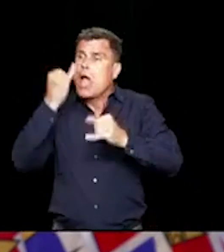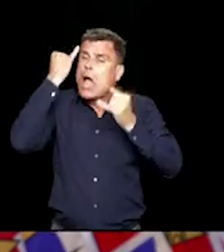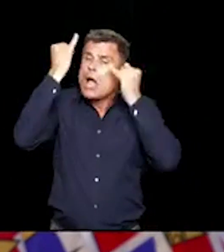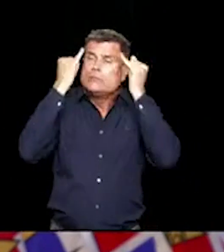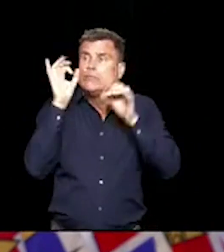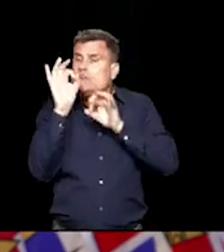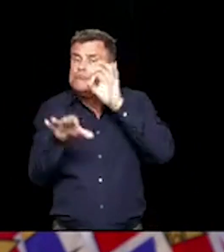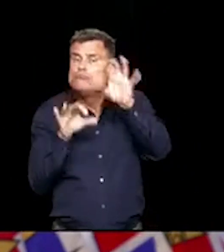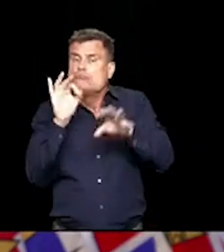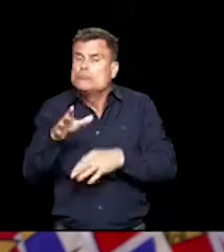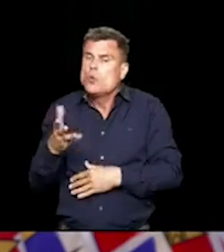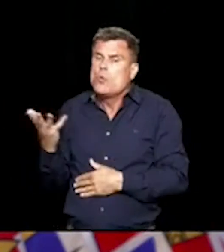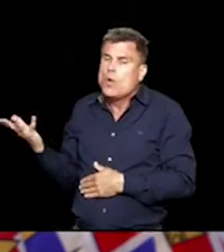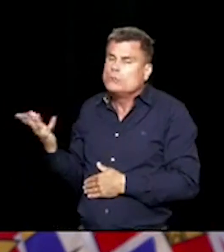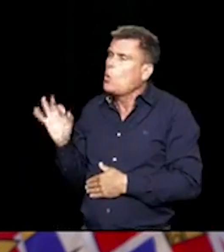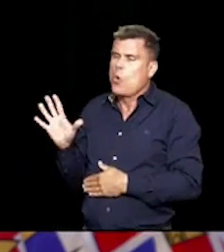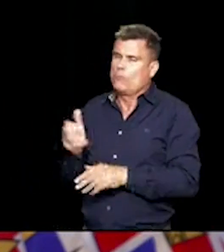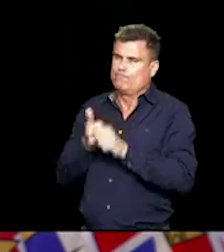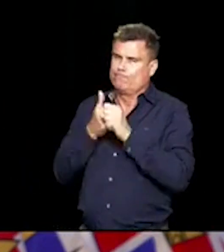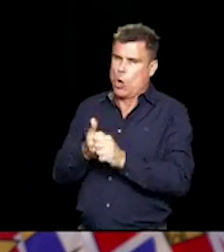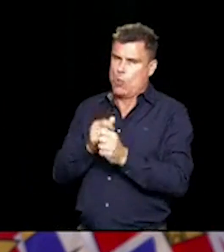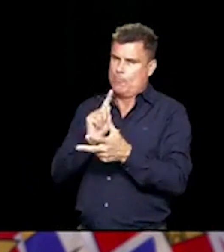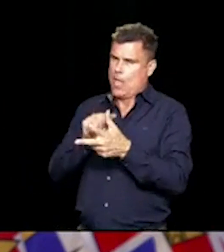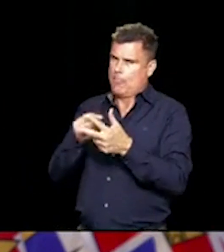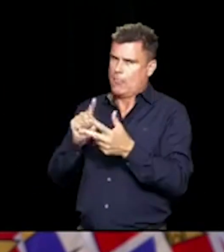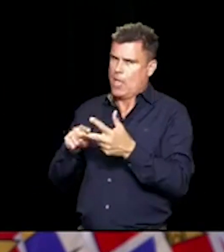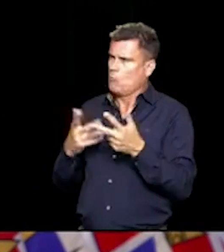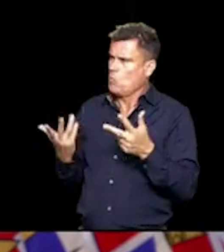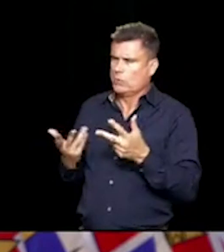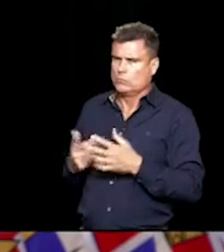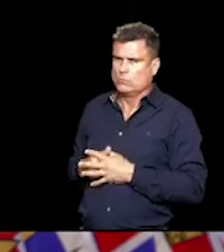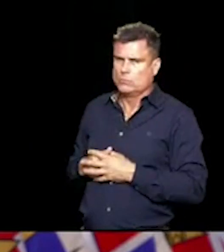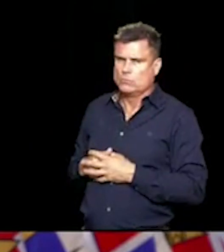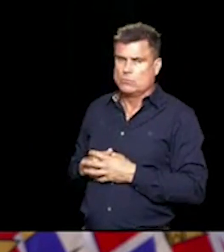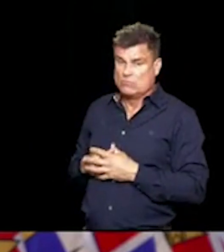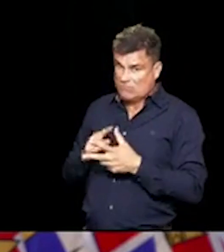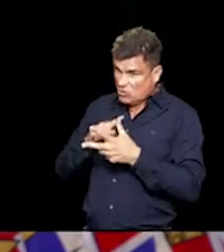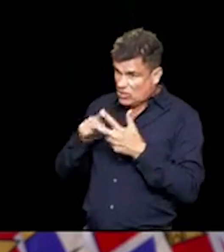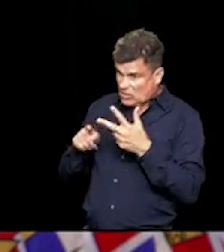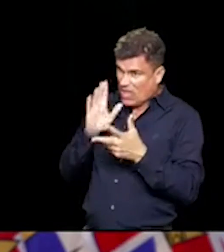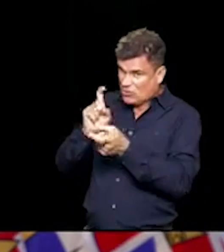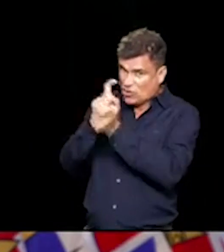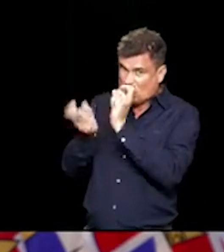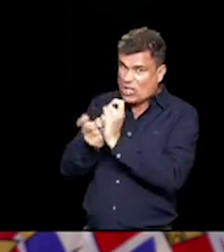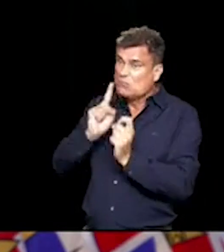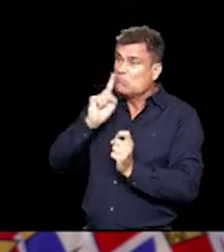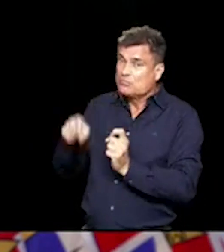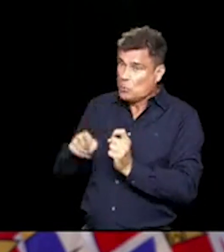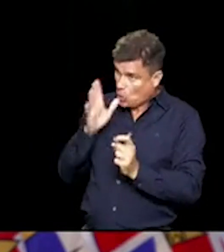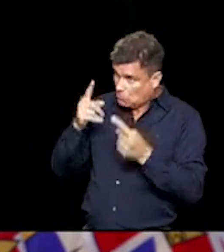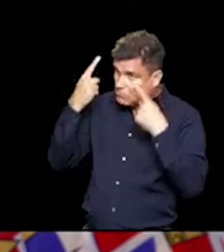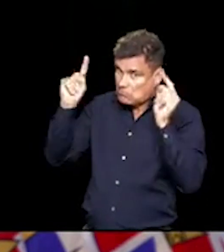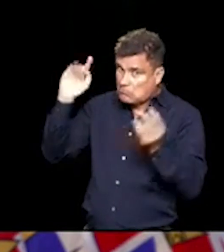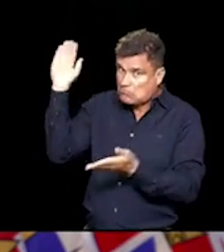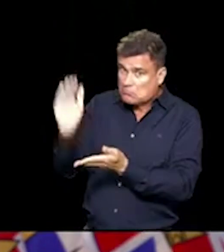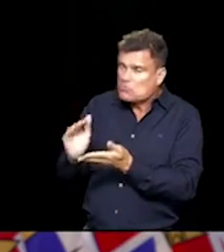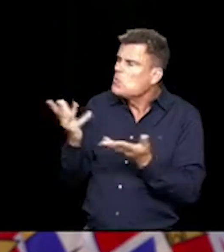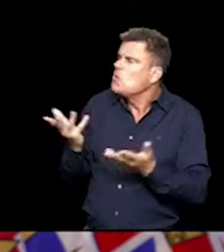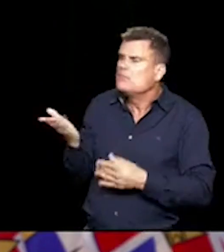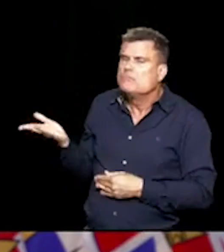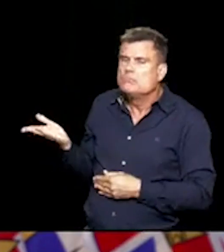rejected for now that you might have to consider if this doesn't work? And what sorts of things would those be,